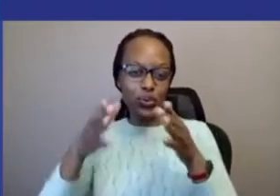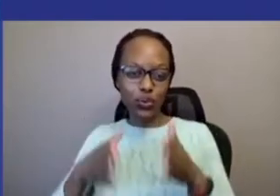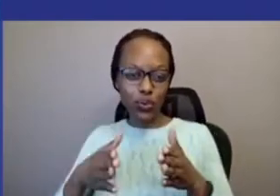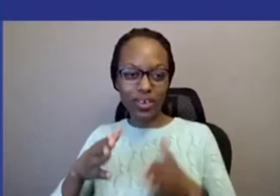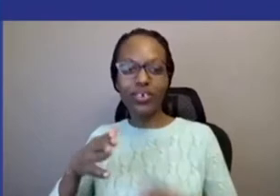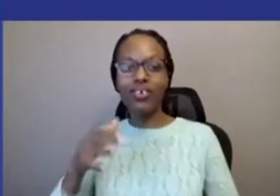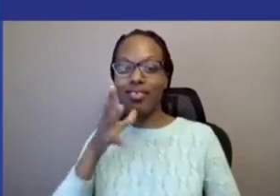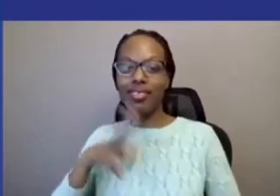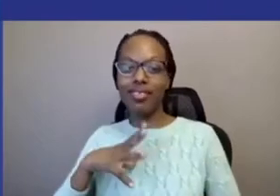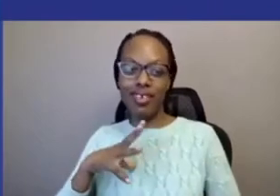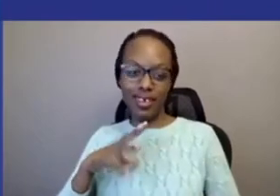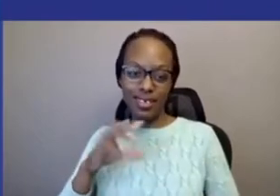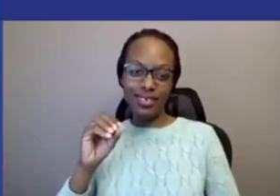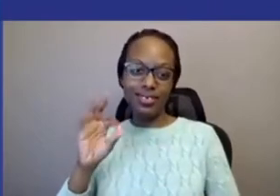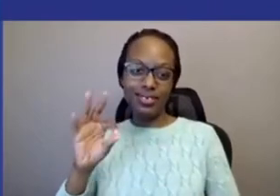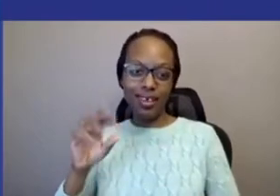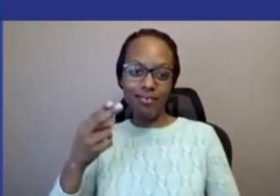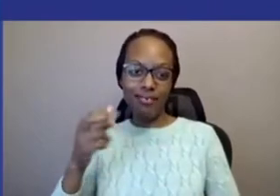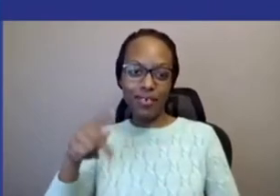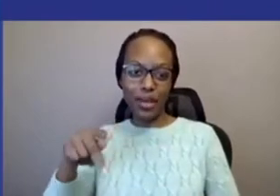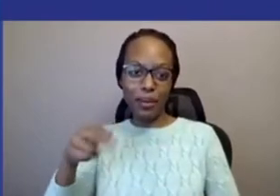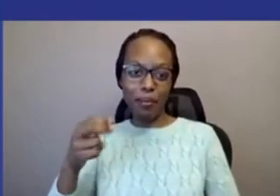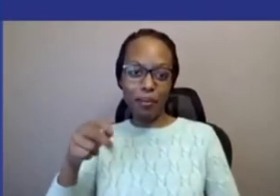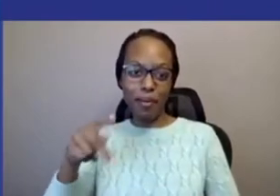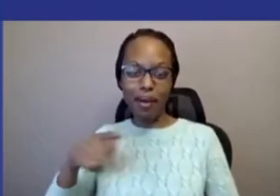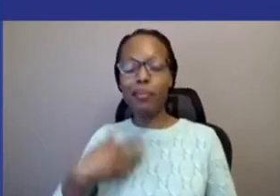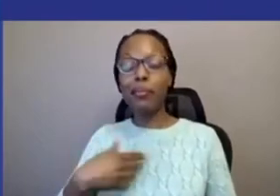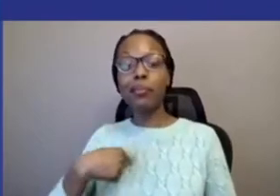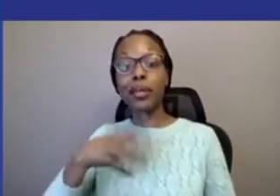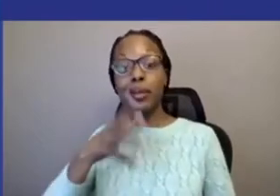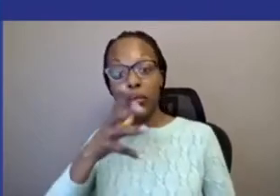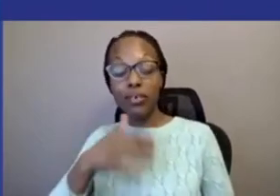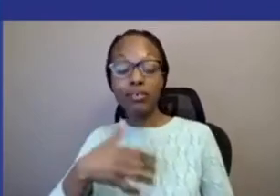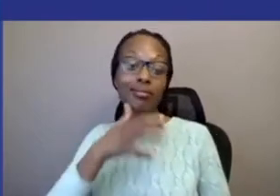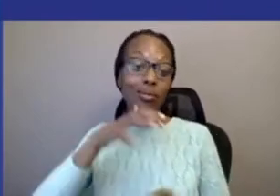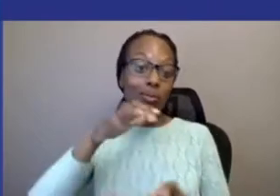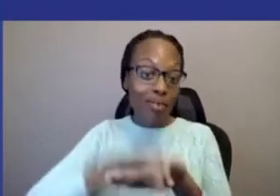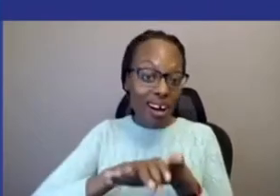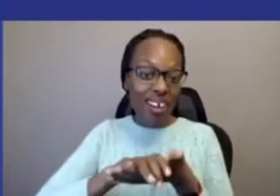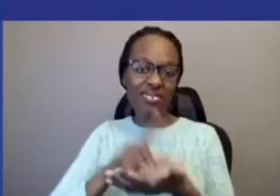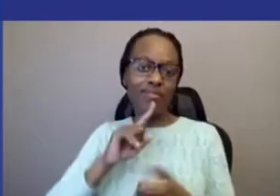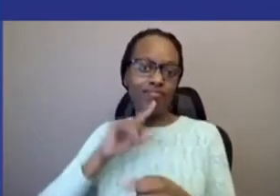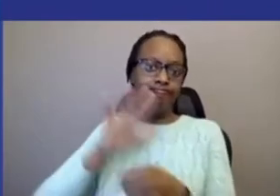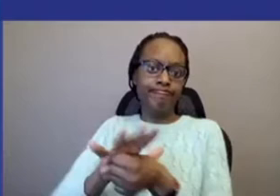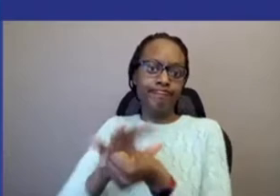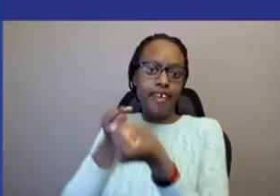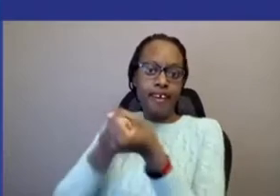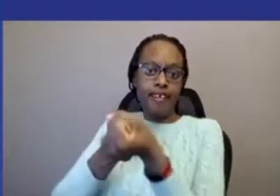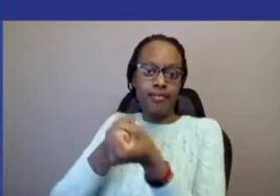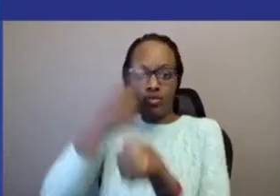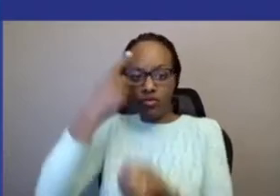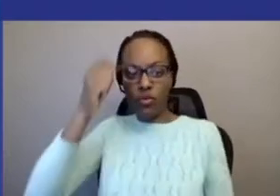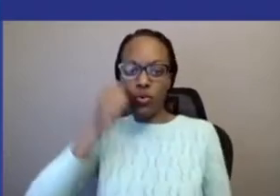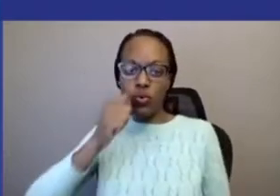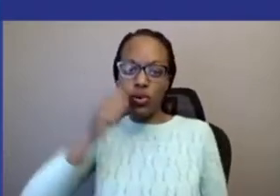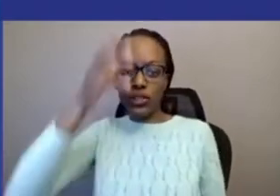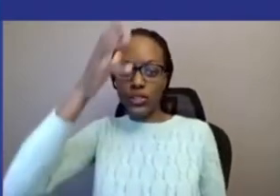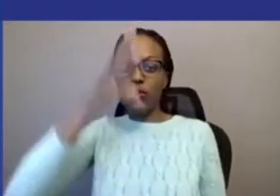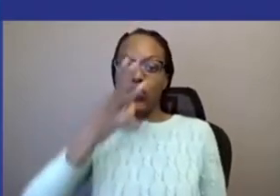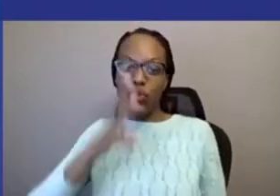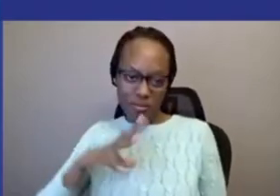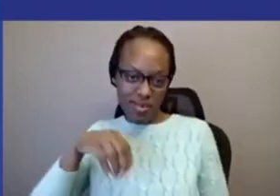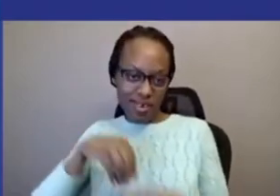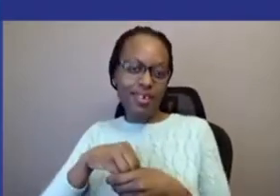wife, daughter, and a devoted advocate for girls and women in hip hop. My gender pronouns are she and her. I am